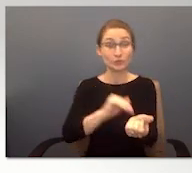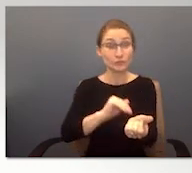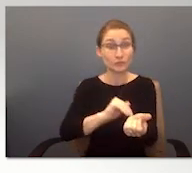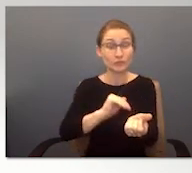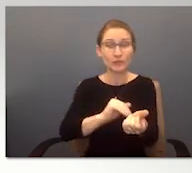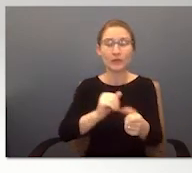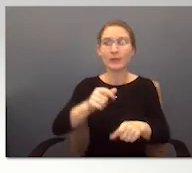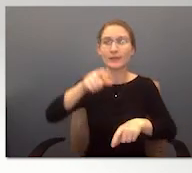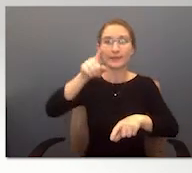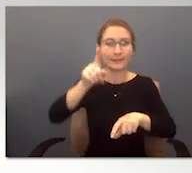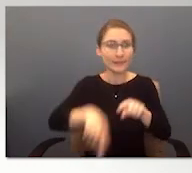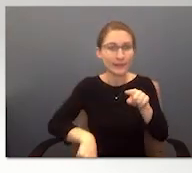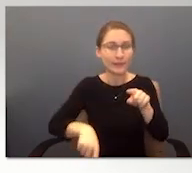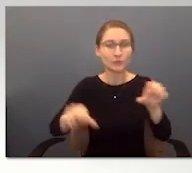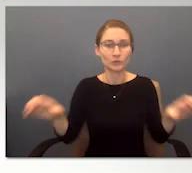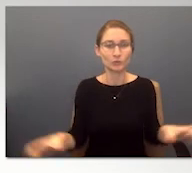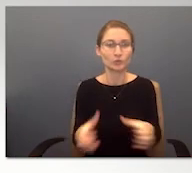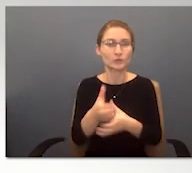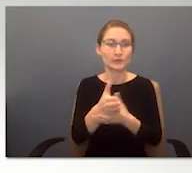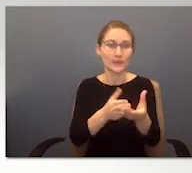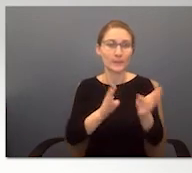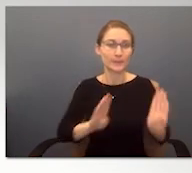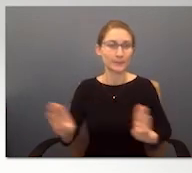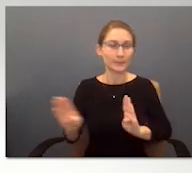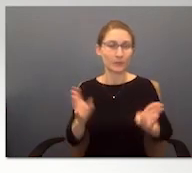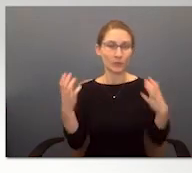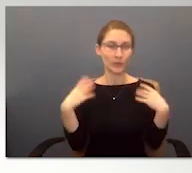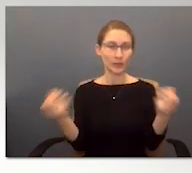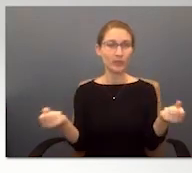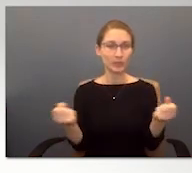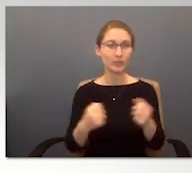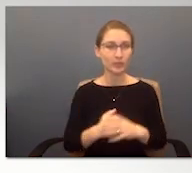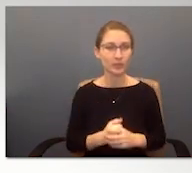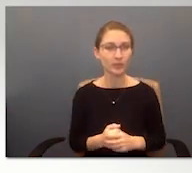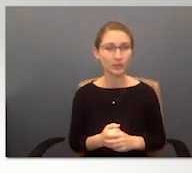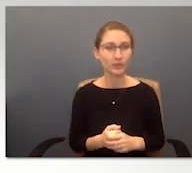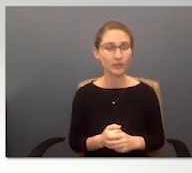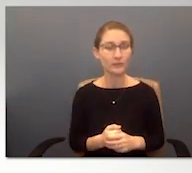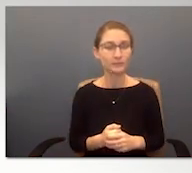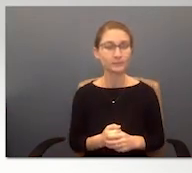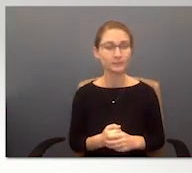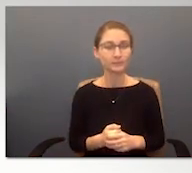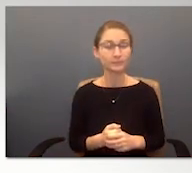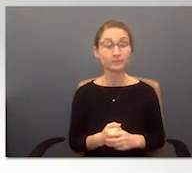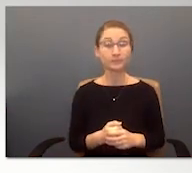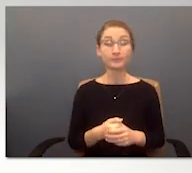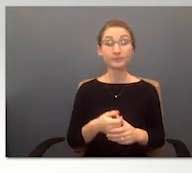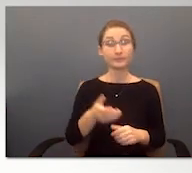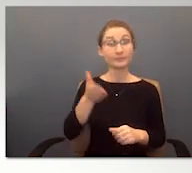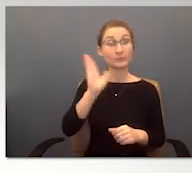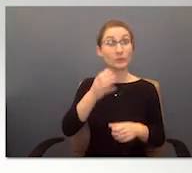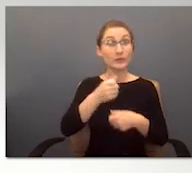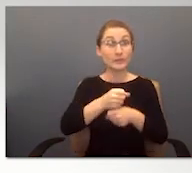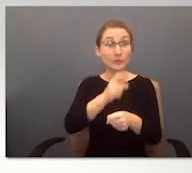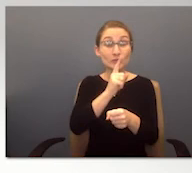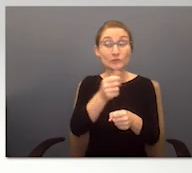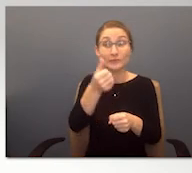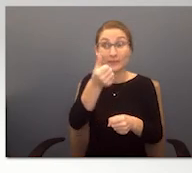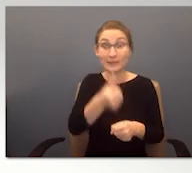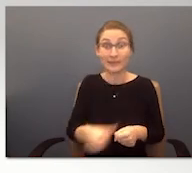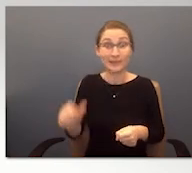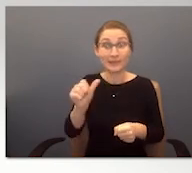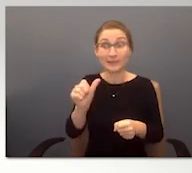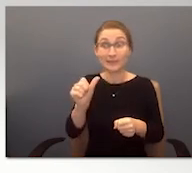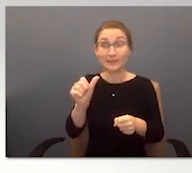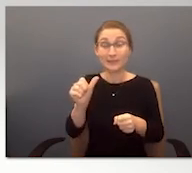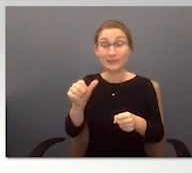physician can't do some of this, and that will clear up capacity for children who really do need